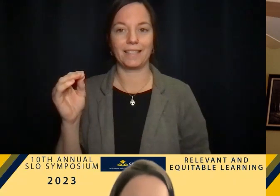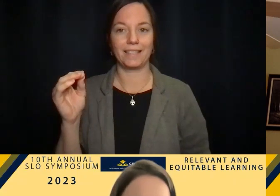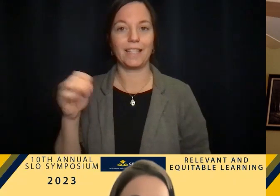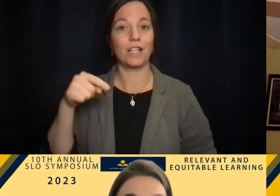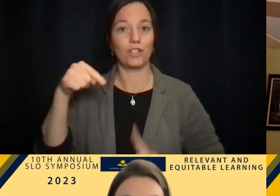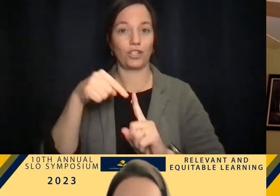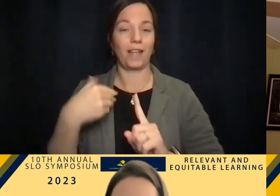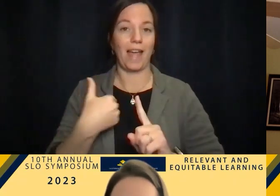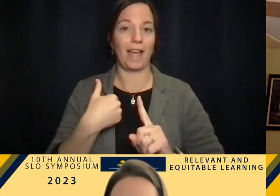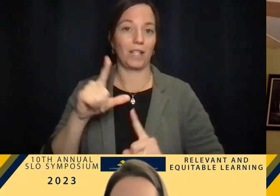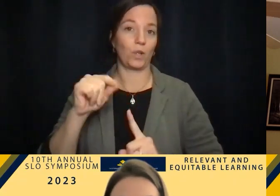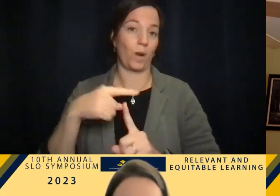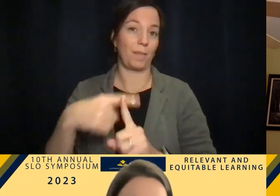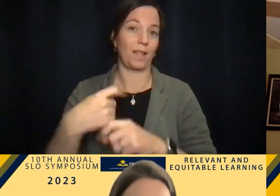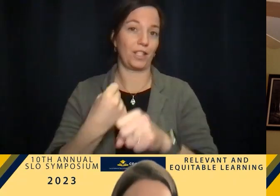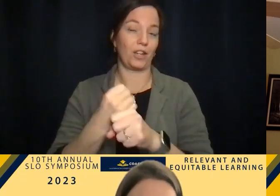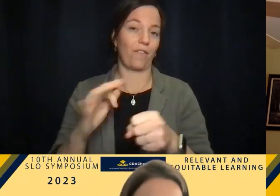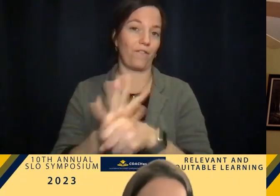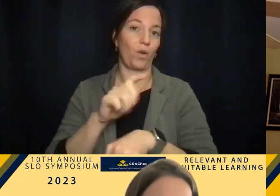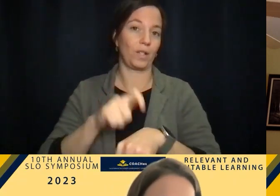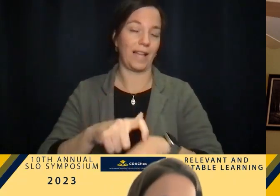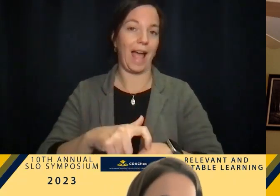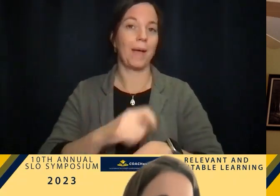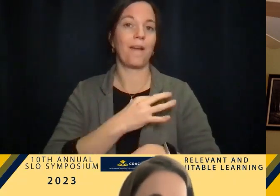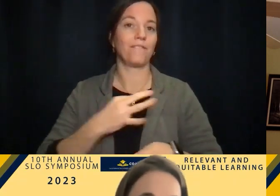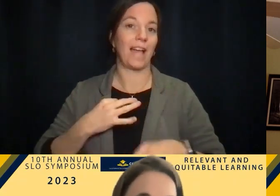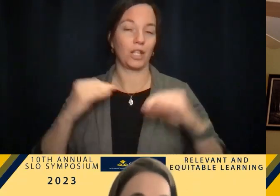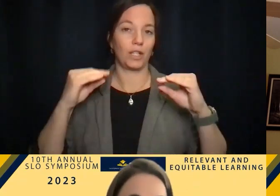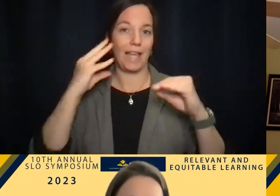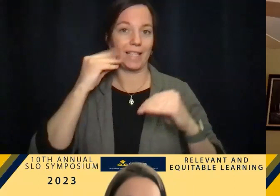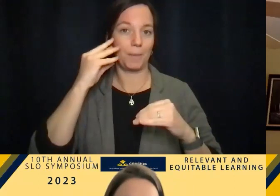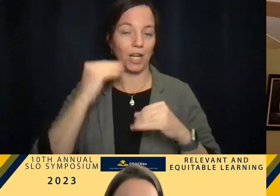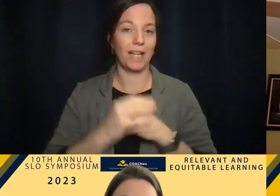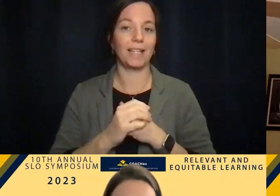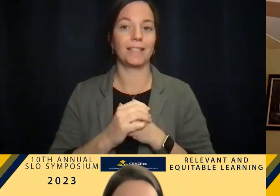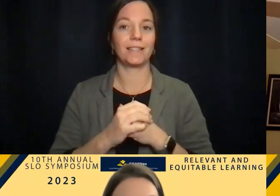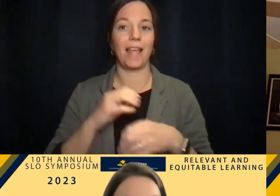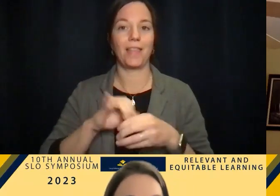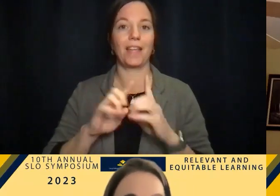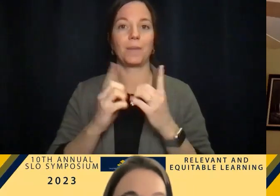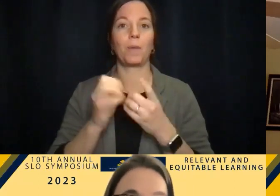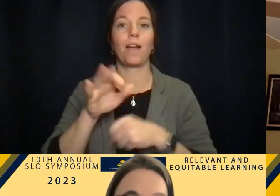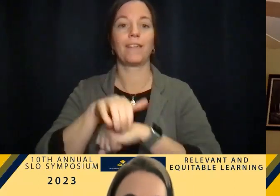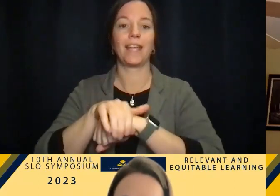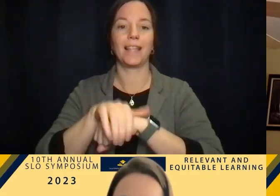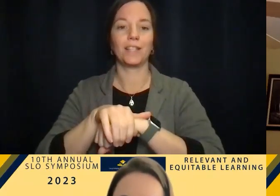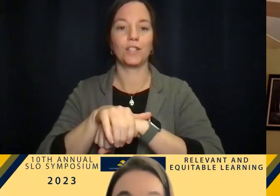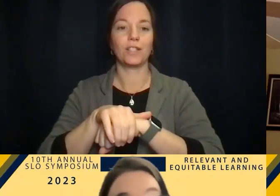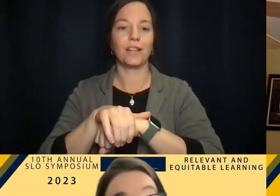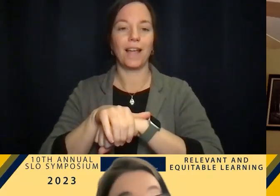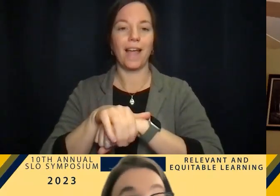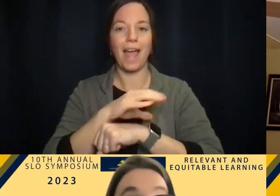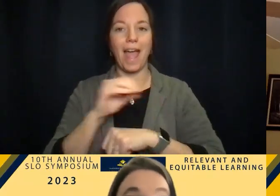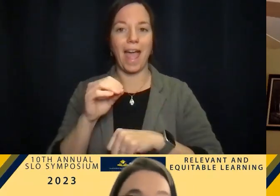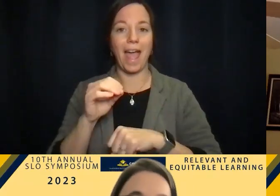She has 20 plus years of full-time faculty experience in the Department of English. And